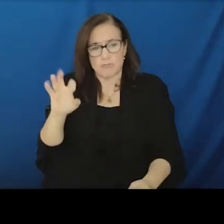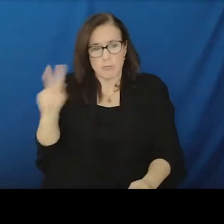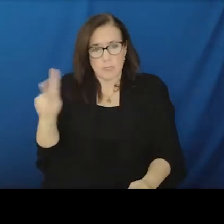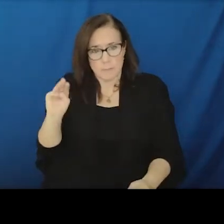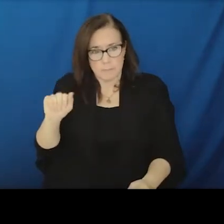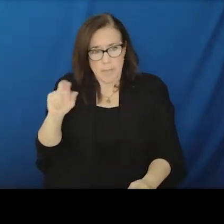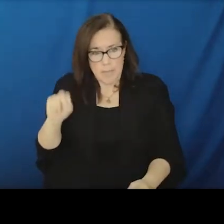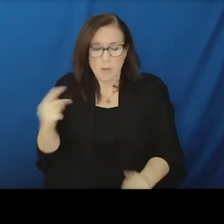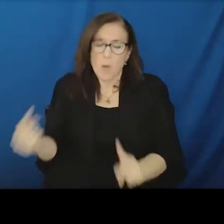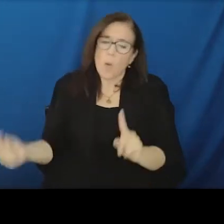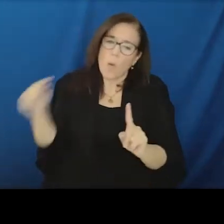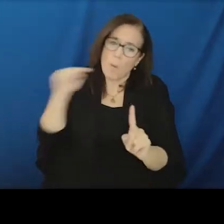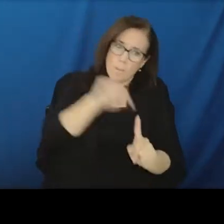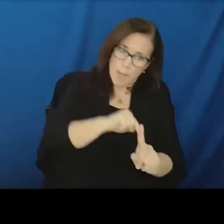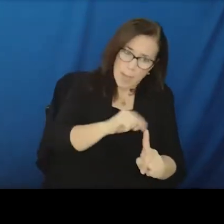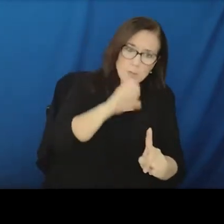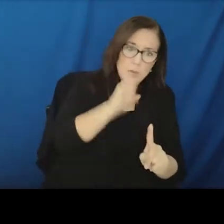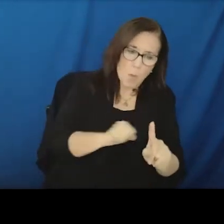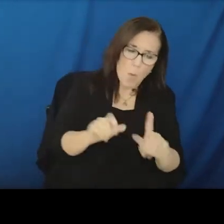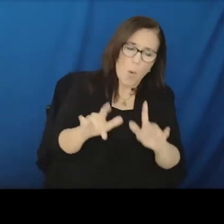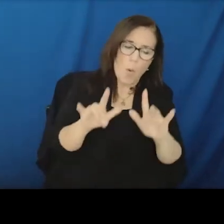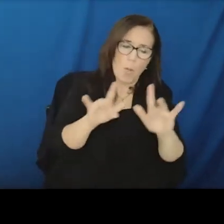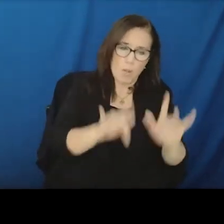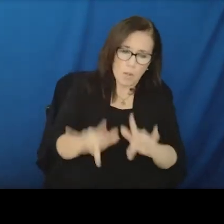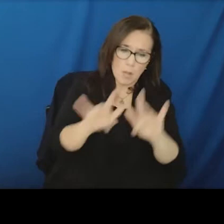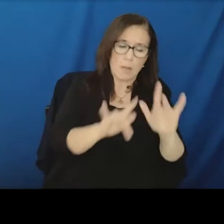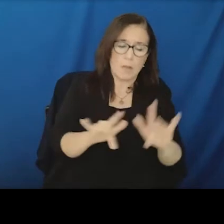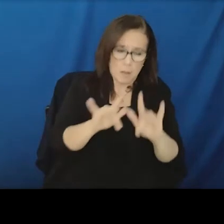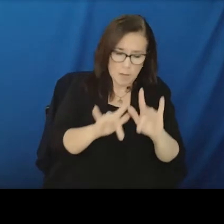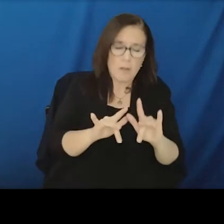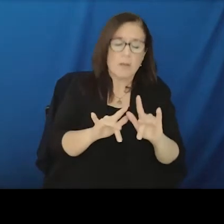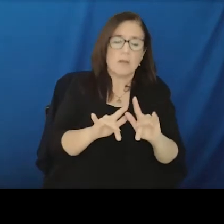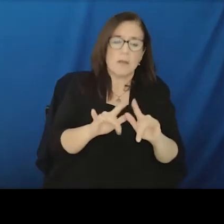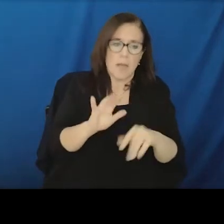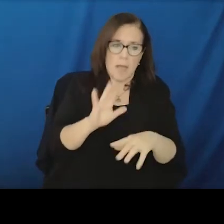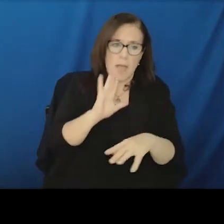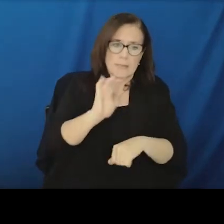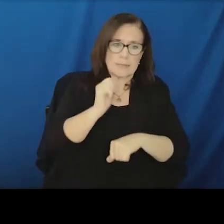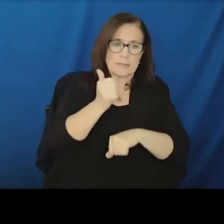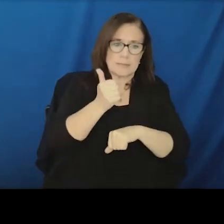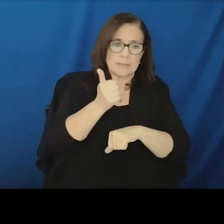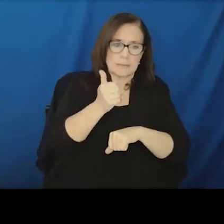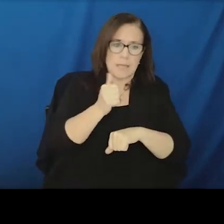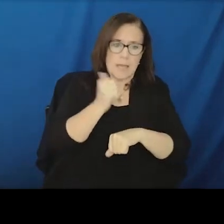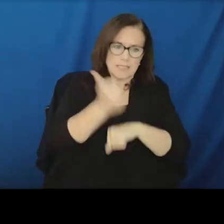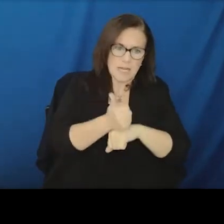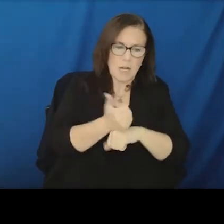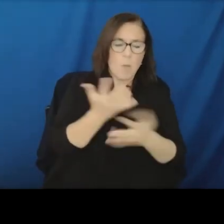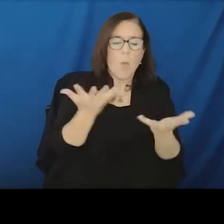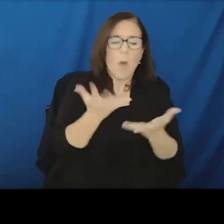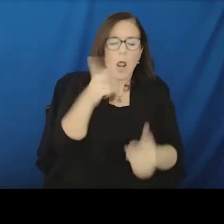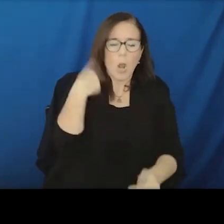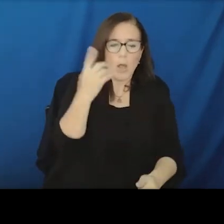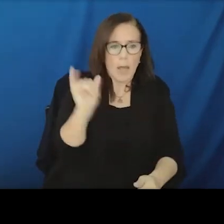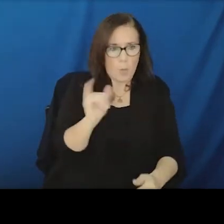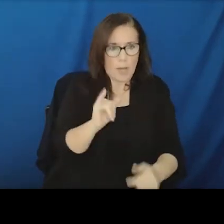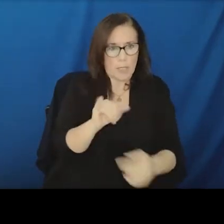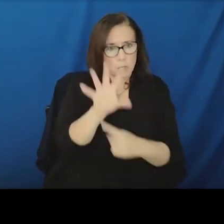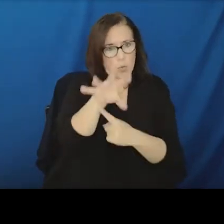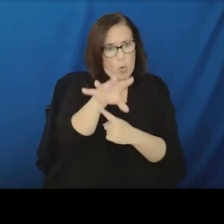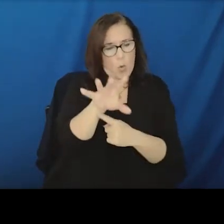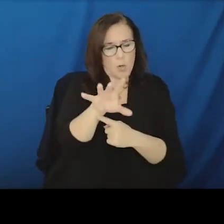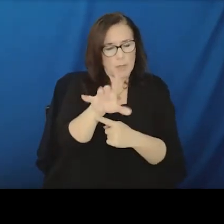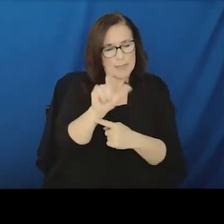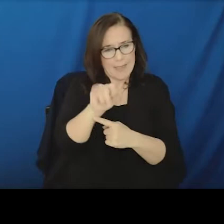to those old board meetings and restore to the original state when it was recorded live, and not have this